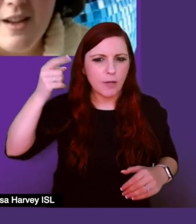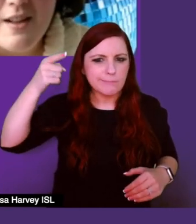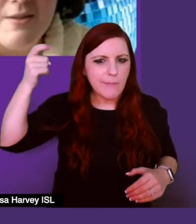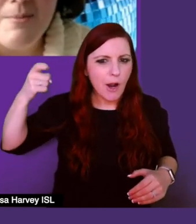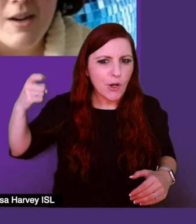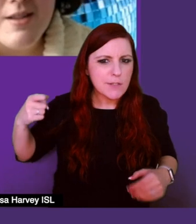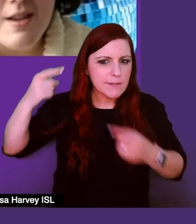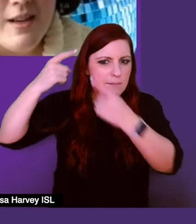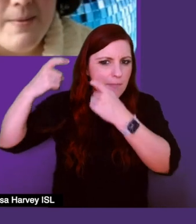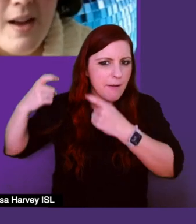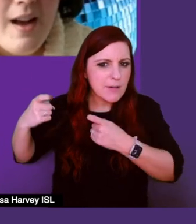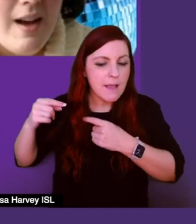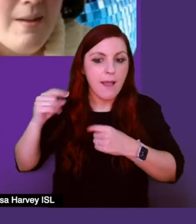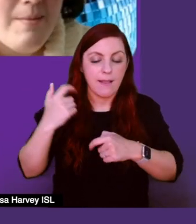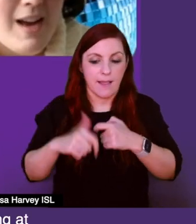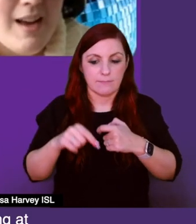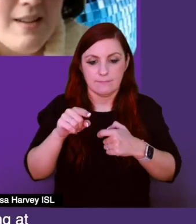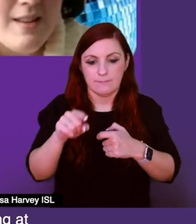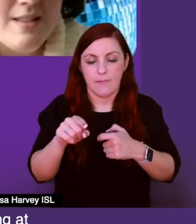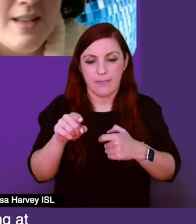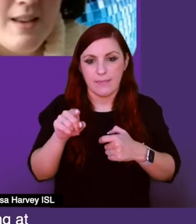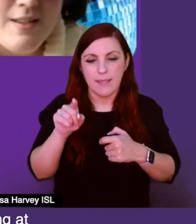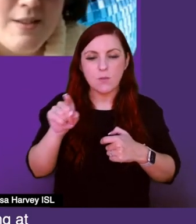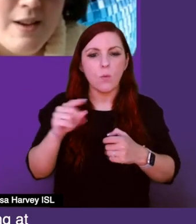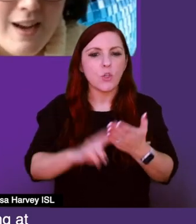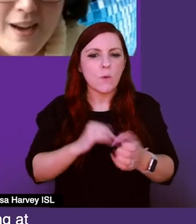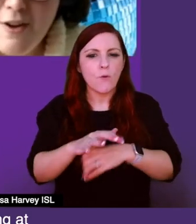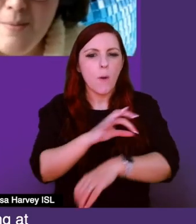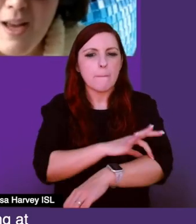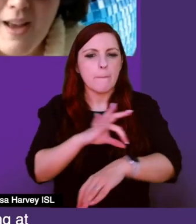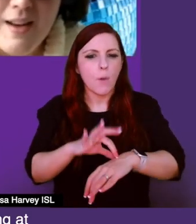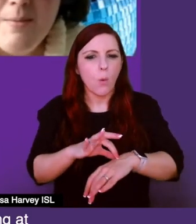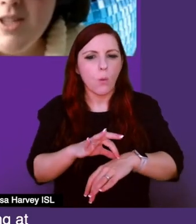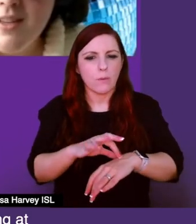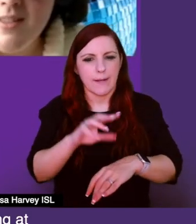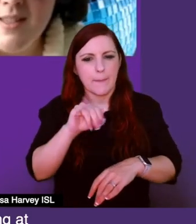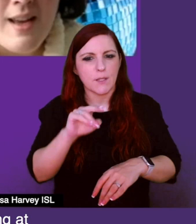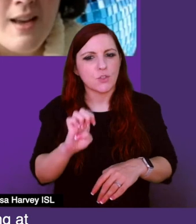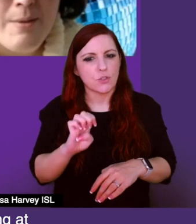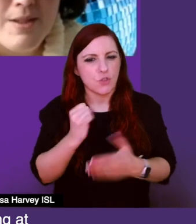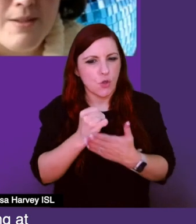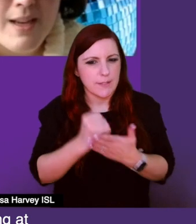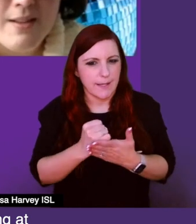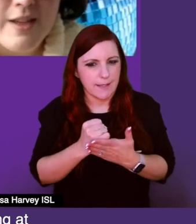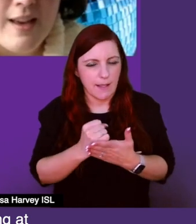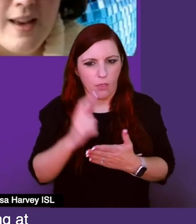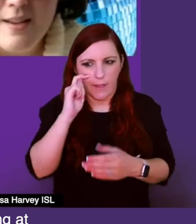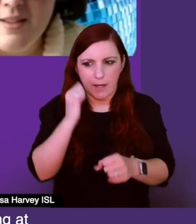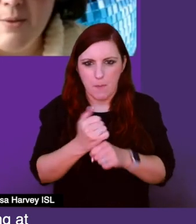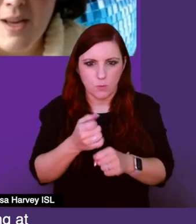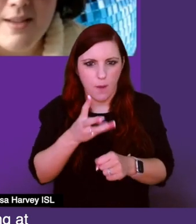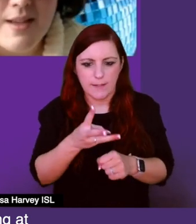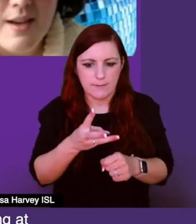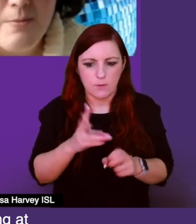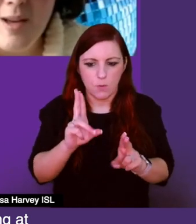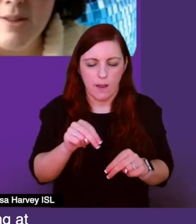little colored markers on it. And this is from an imaging study we were doing, looking at